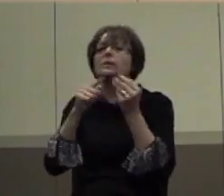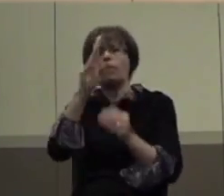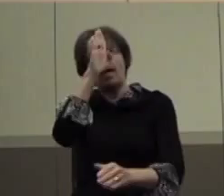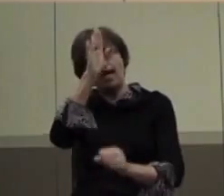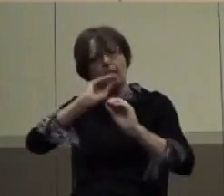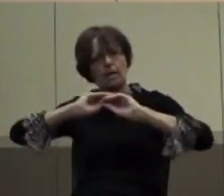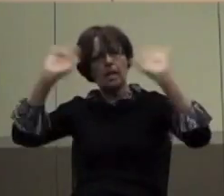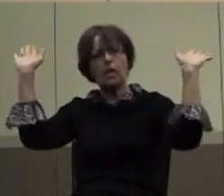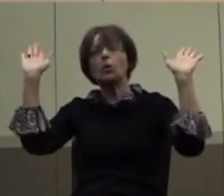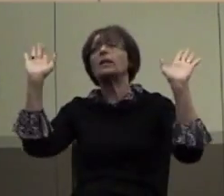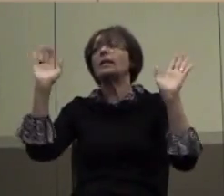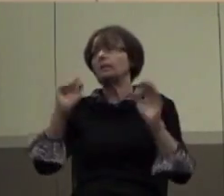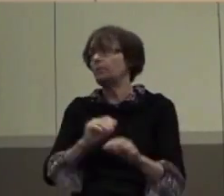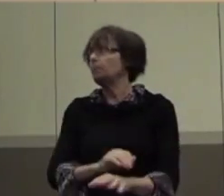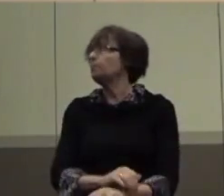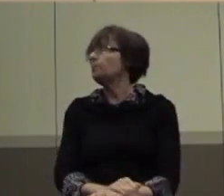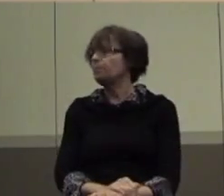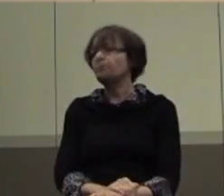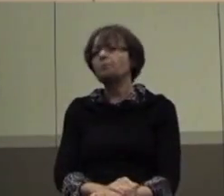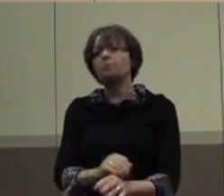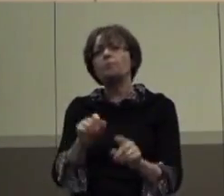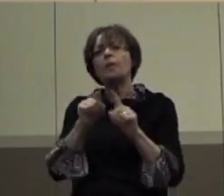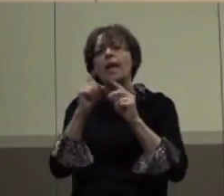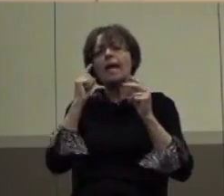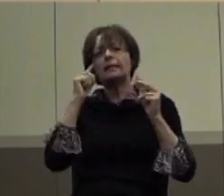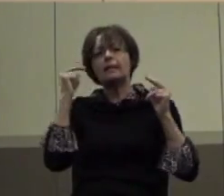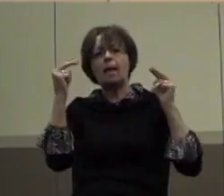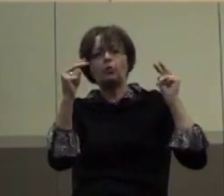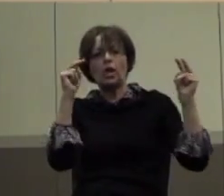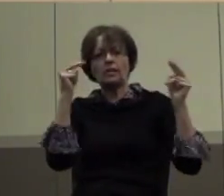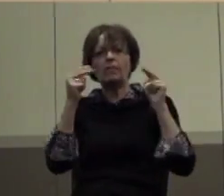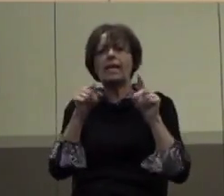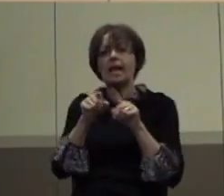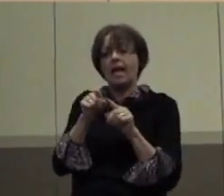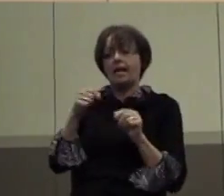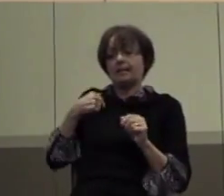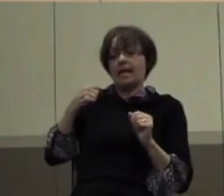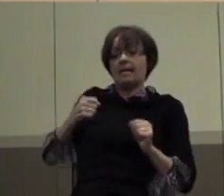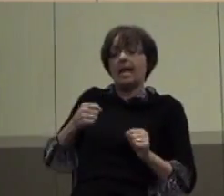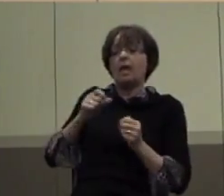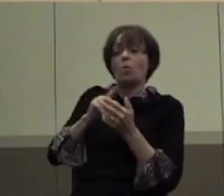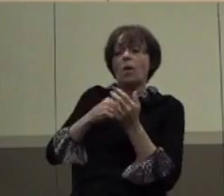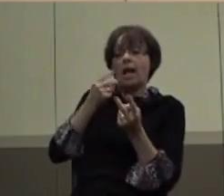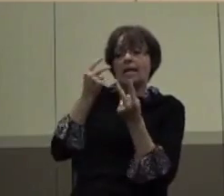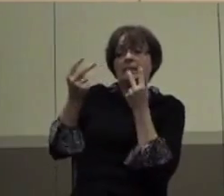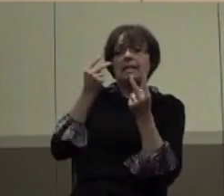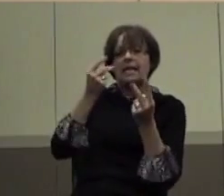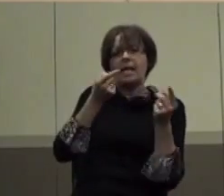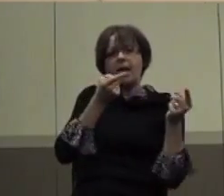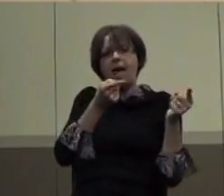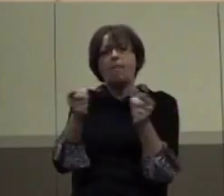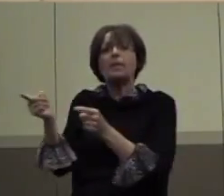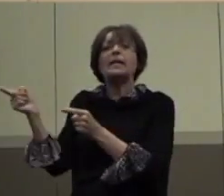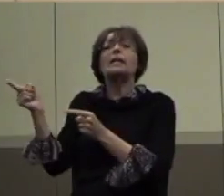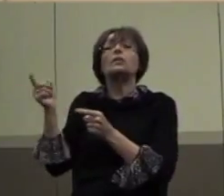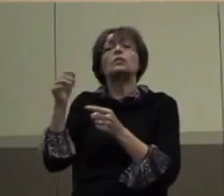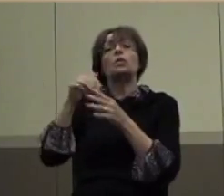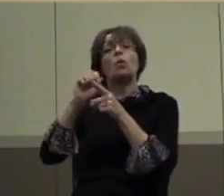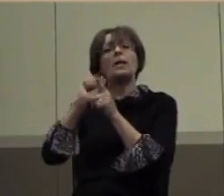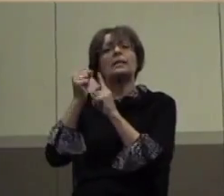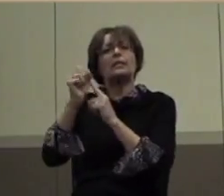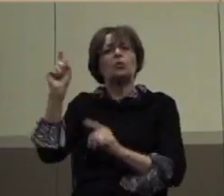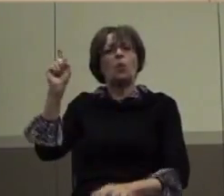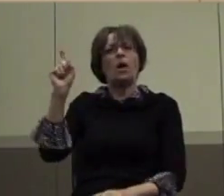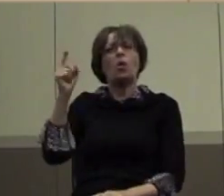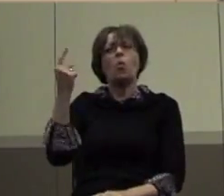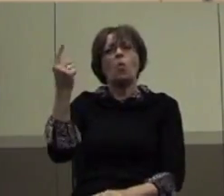clearly, as objectively as I can about what I'm seeing happen. So, in a situation where,